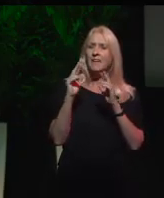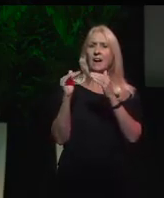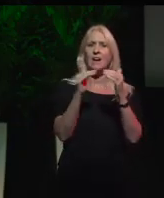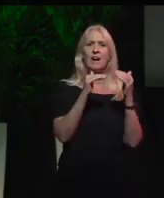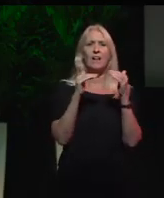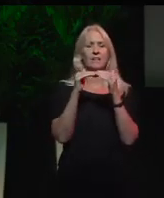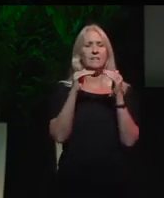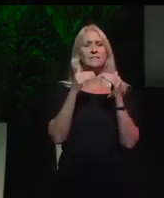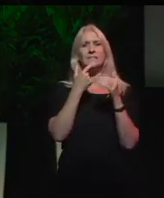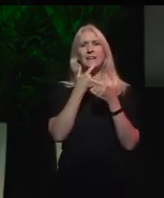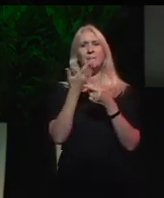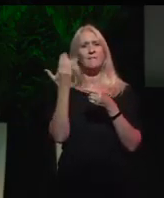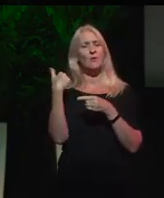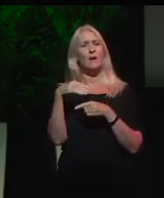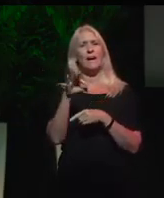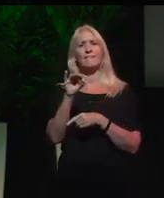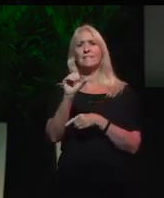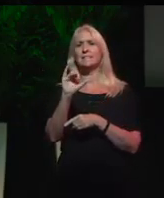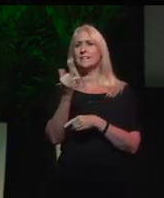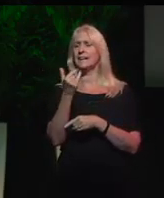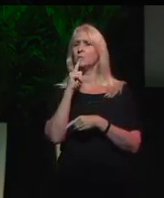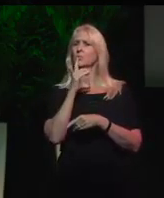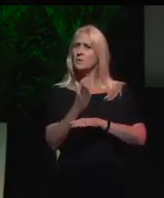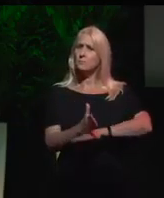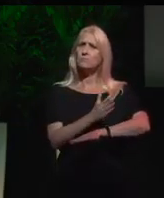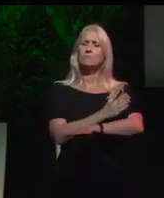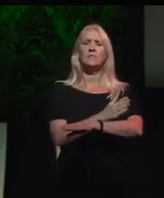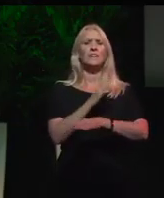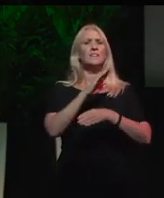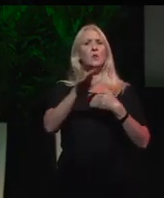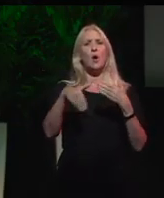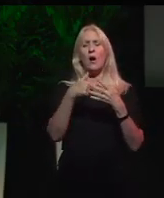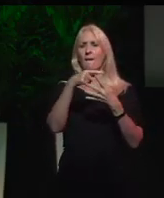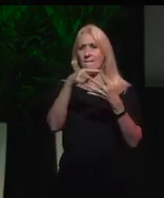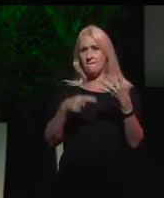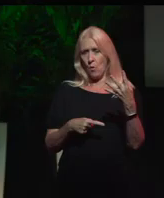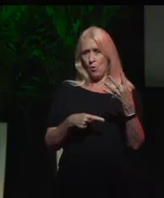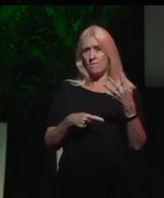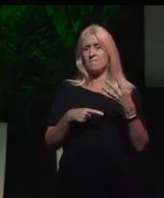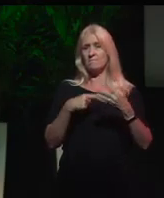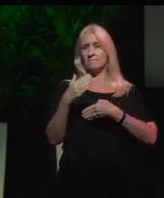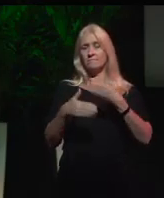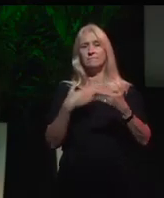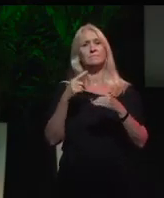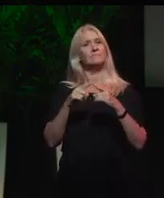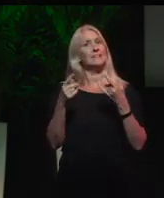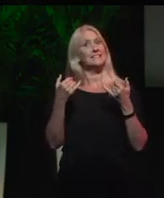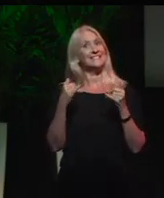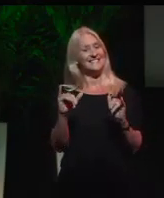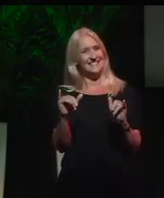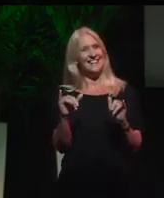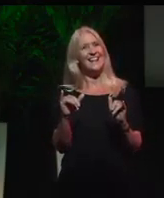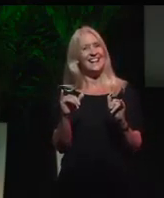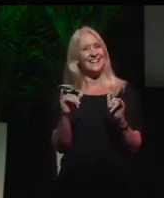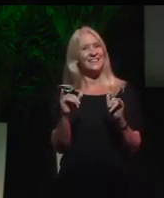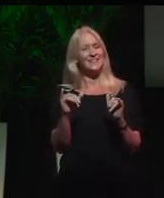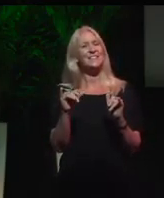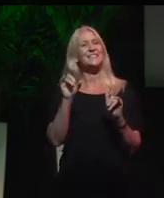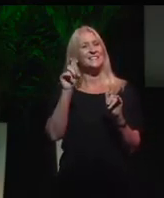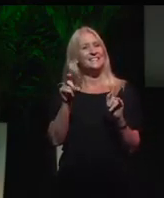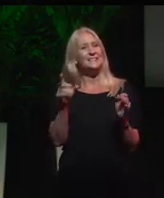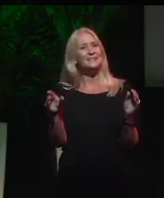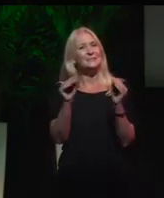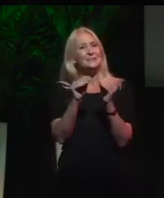has made significant inroads into all four pillars, and yet there is much great work yet ahead of